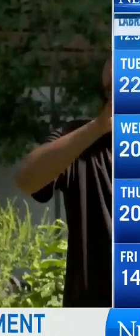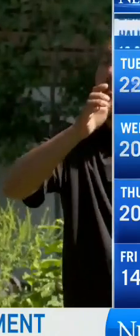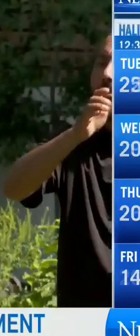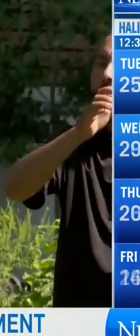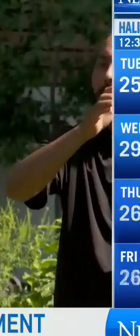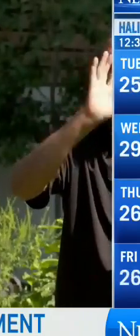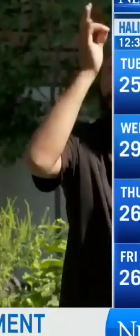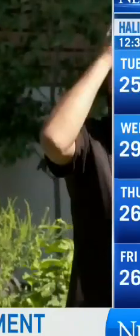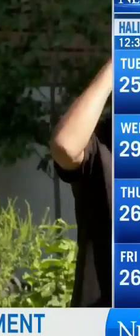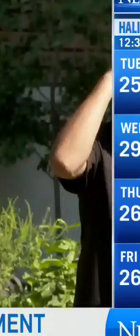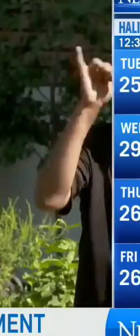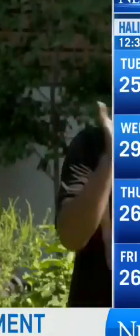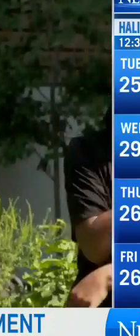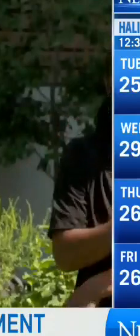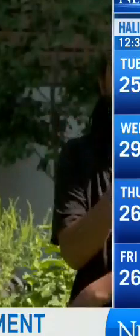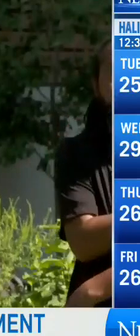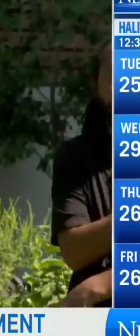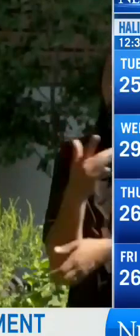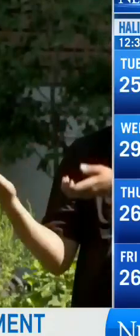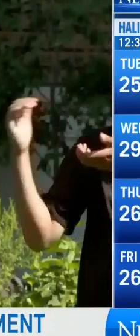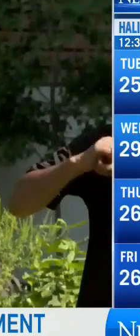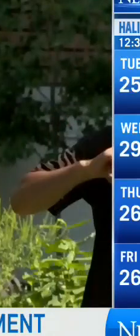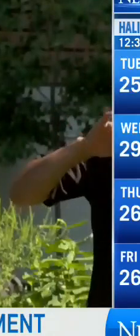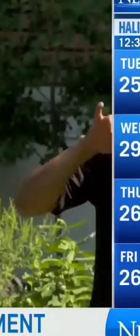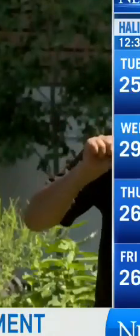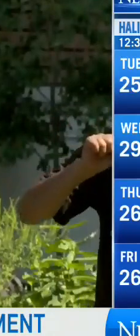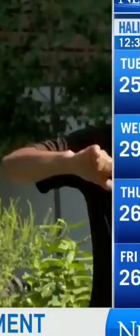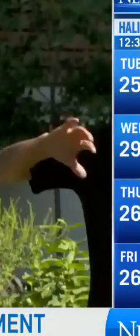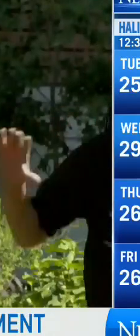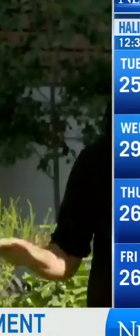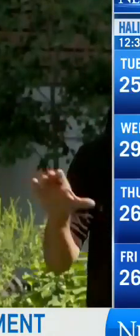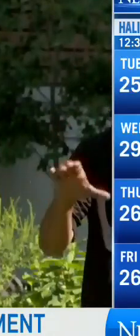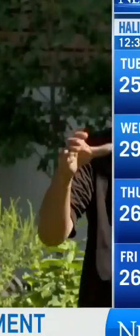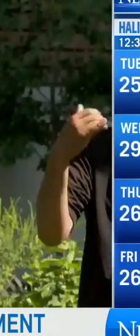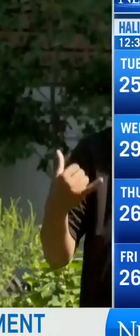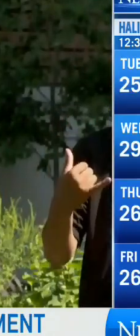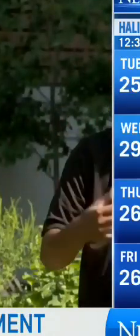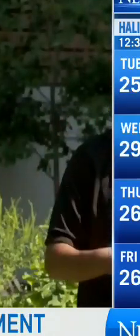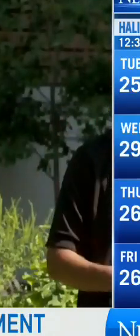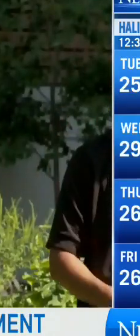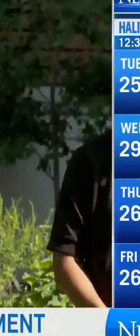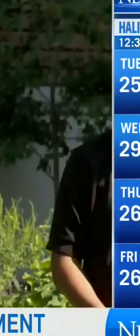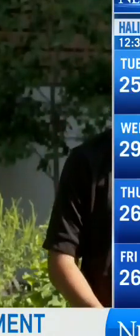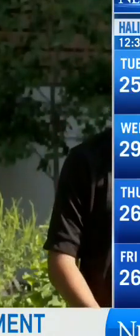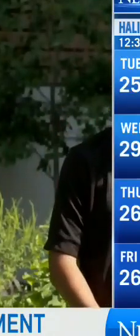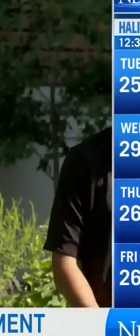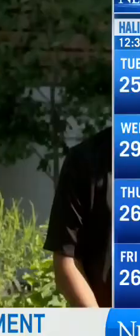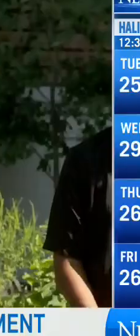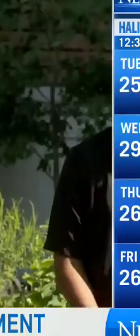provincial counterparts. C'est le moment de reconnaître la crise. C'est le moment de... All right, just...